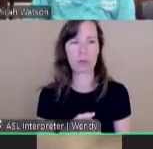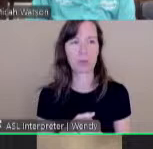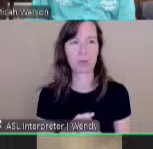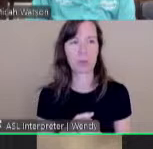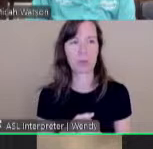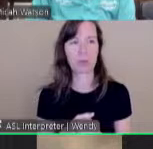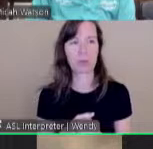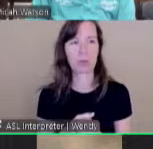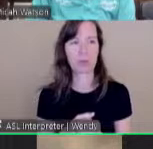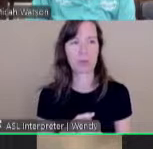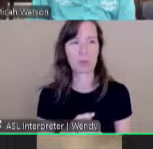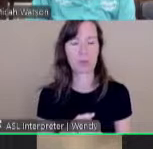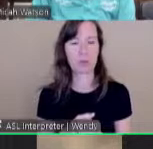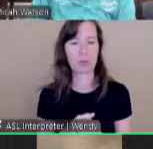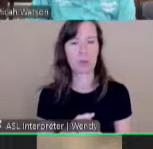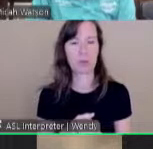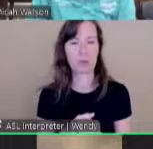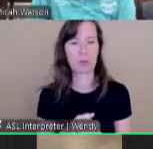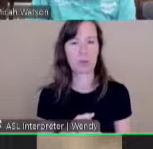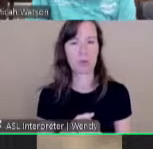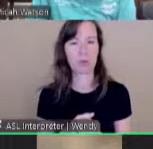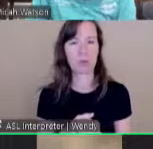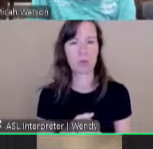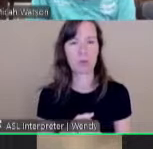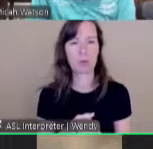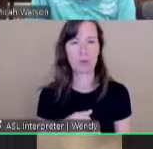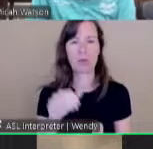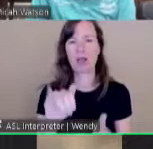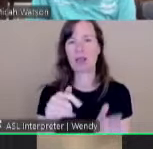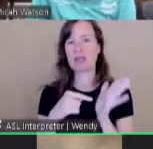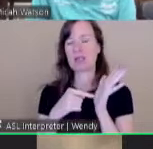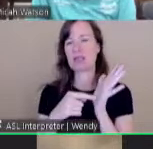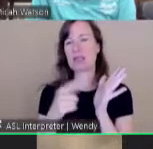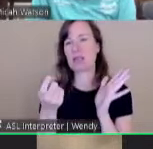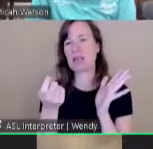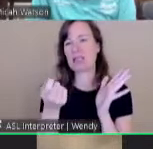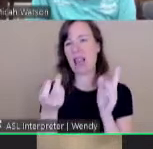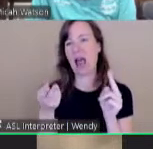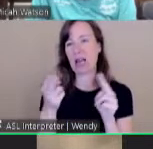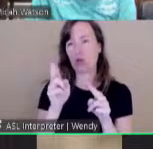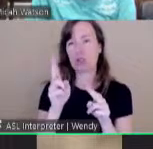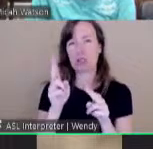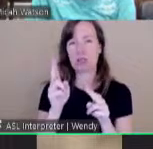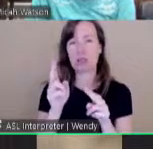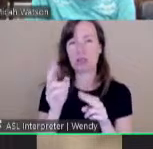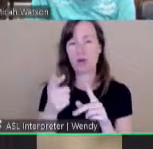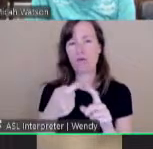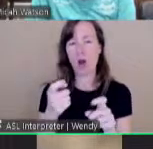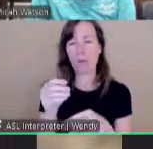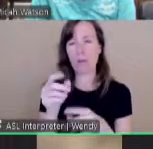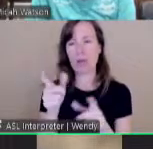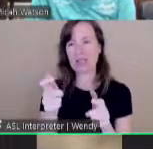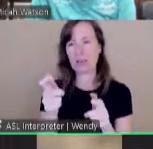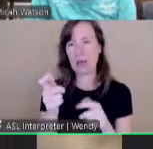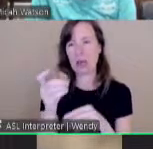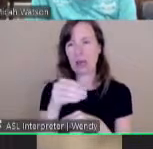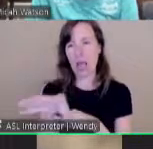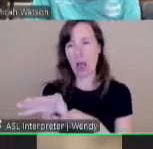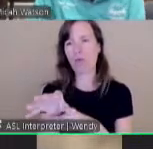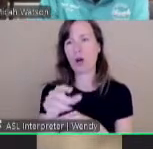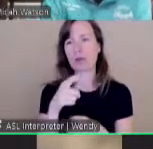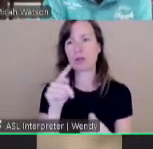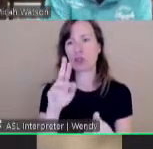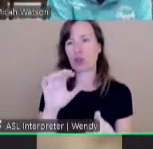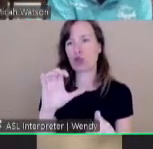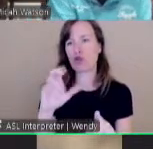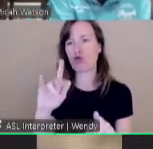This is indicating a slight increase to speed camera because it is tracking higher at